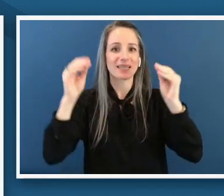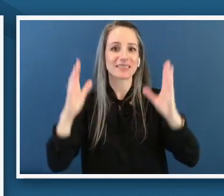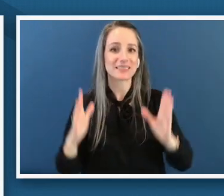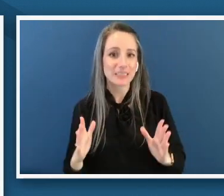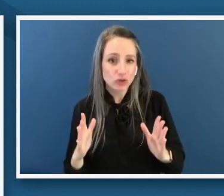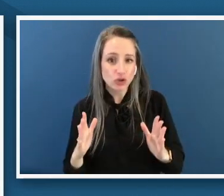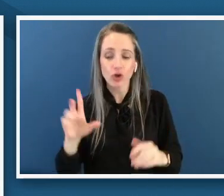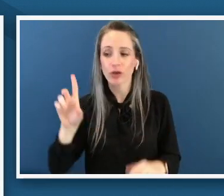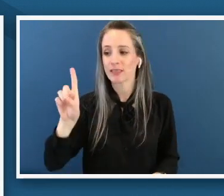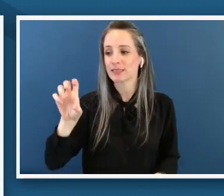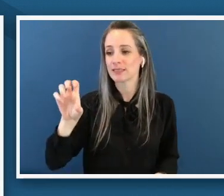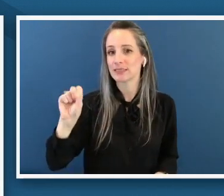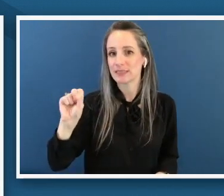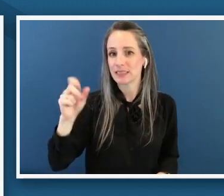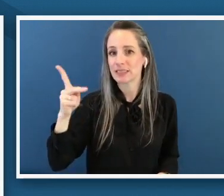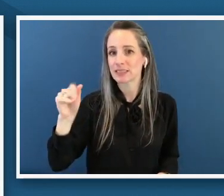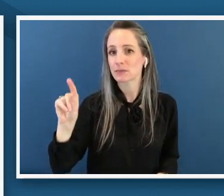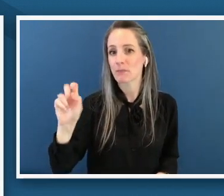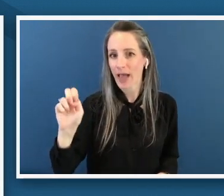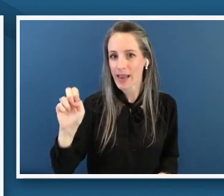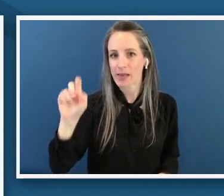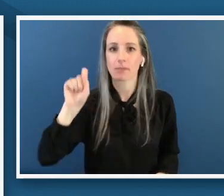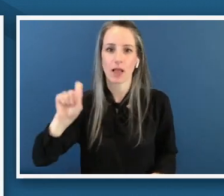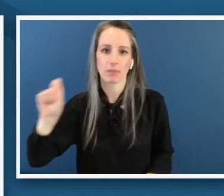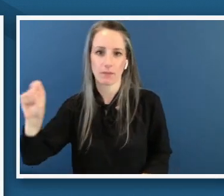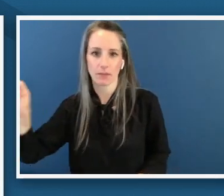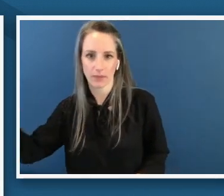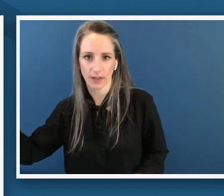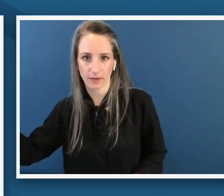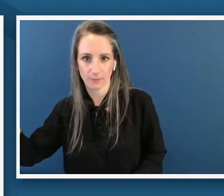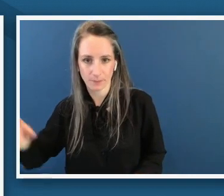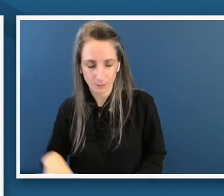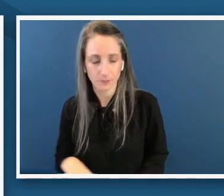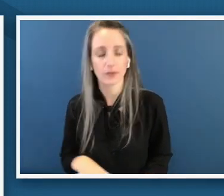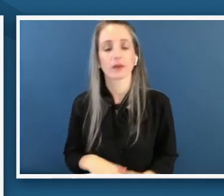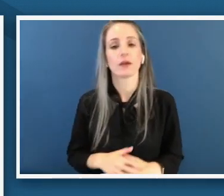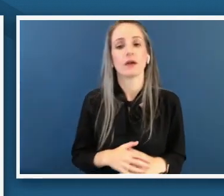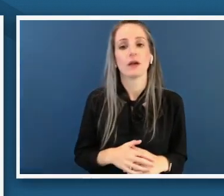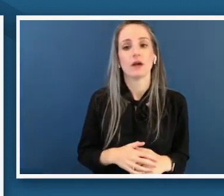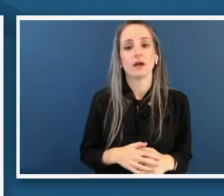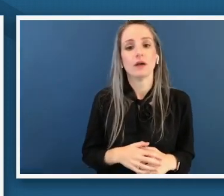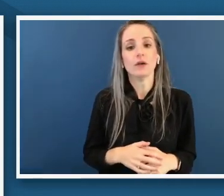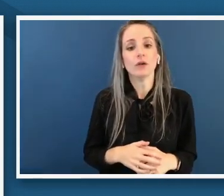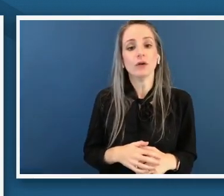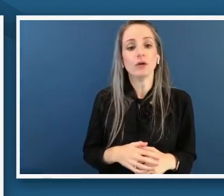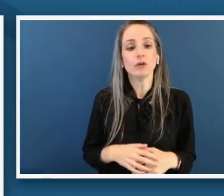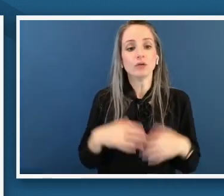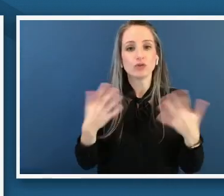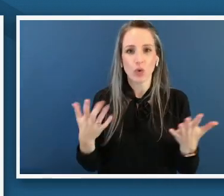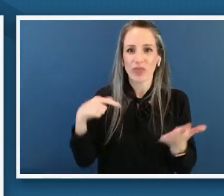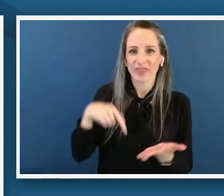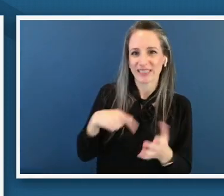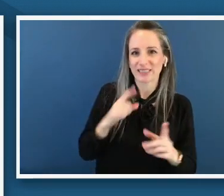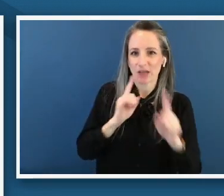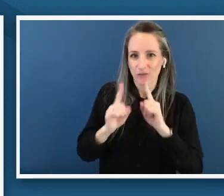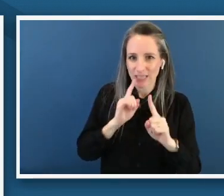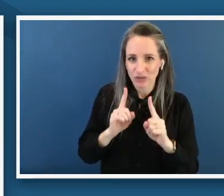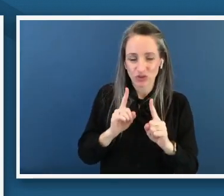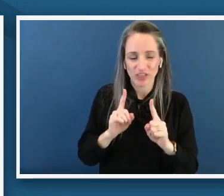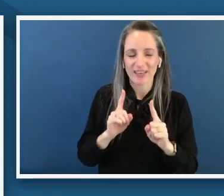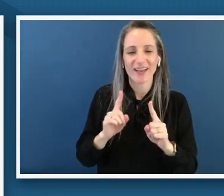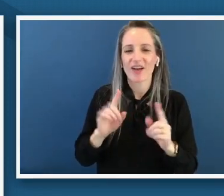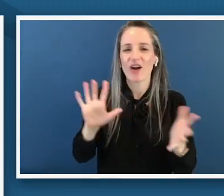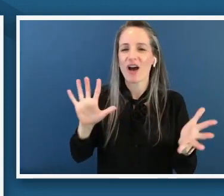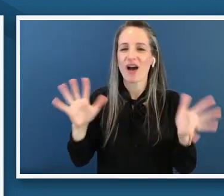my past. And we could all point to something like that. But I feel like this is clearly a conversation that's about, I became a teacher because, and